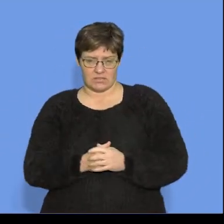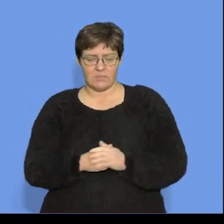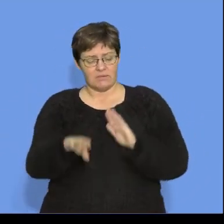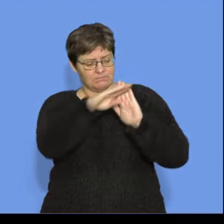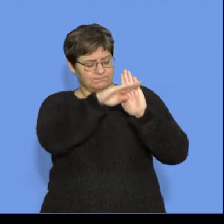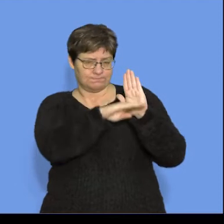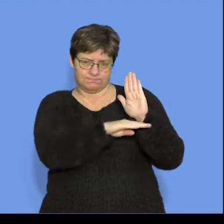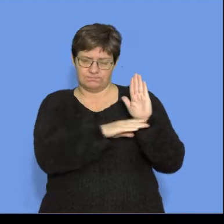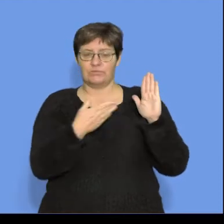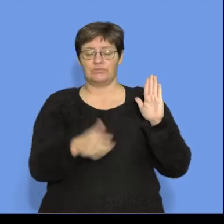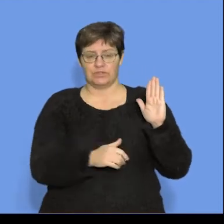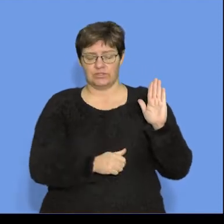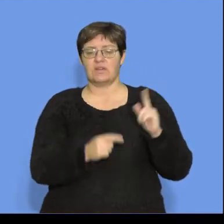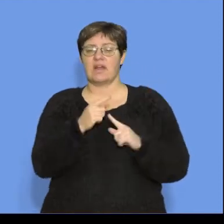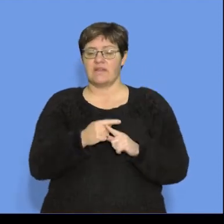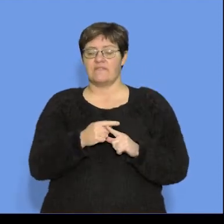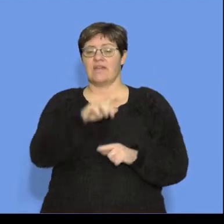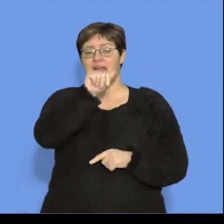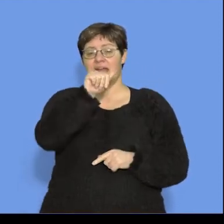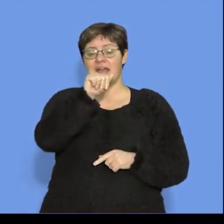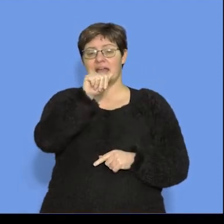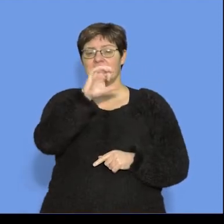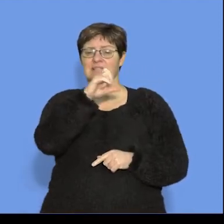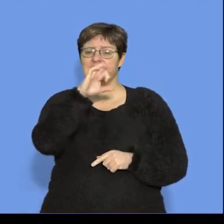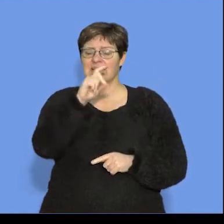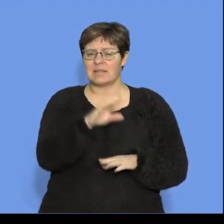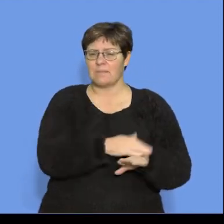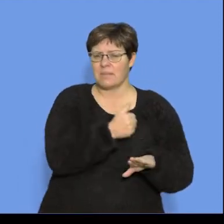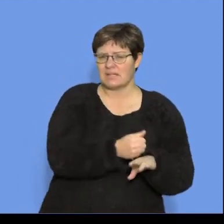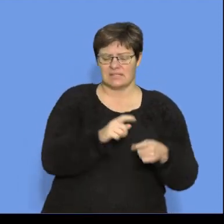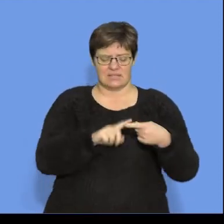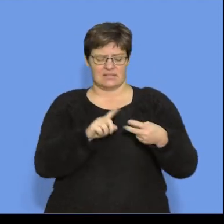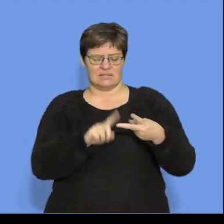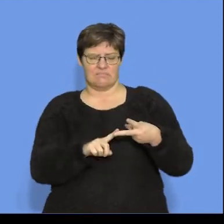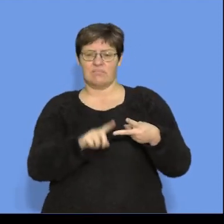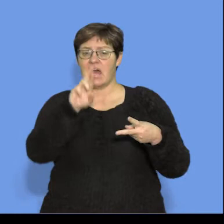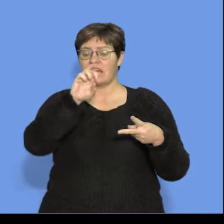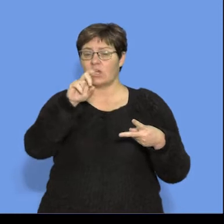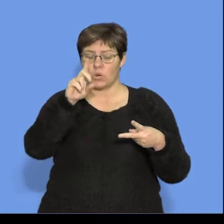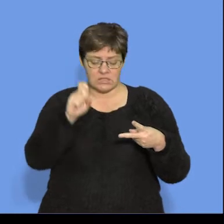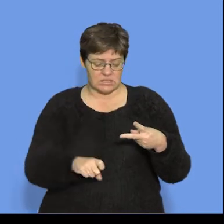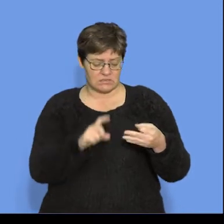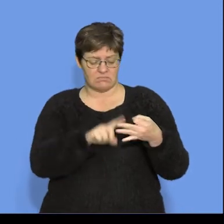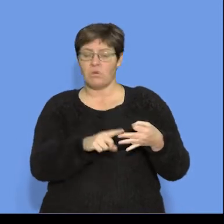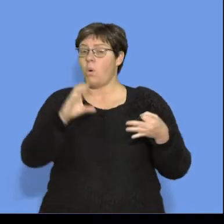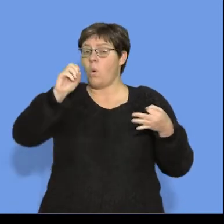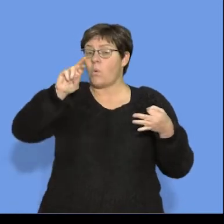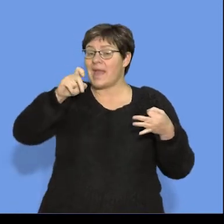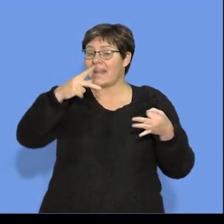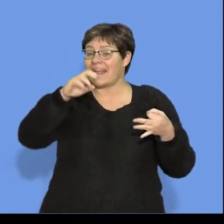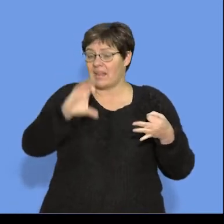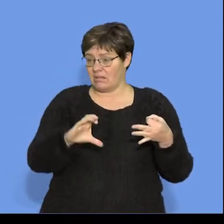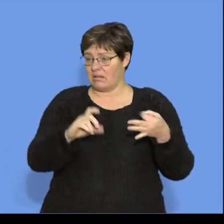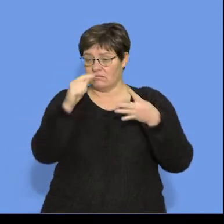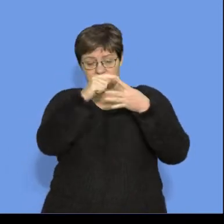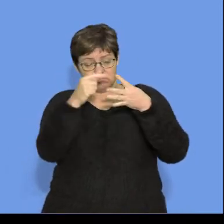some of them here. You get acid-base reactions, you get redox reactions, you even get organic reactions. Now,